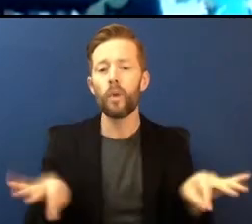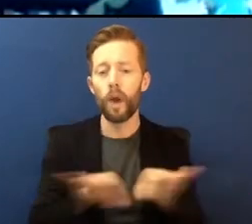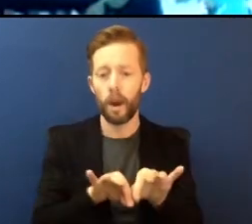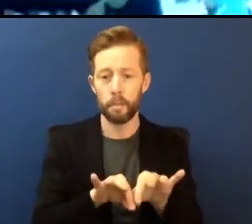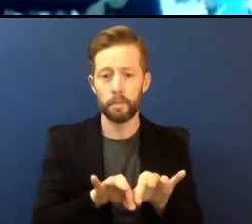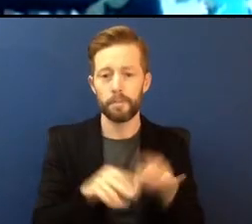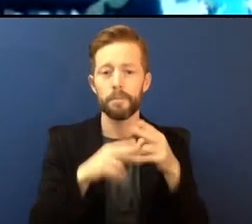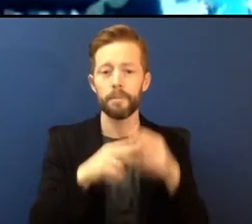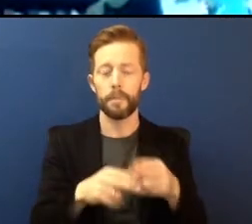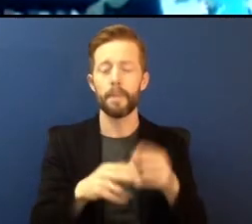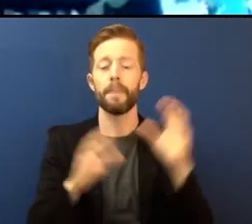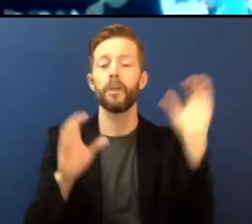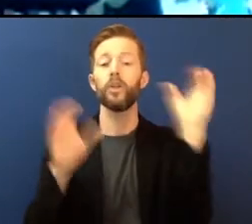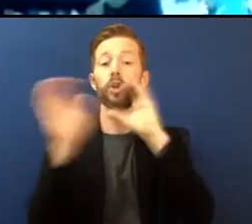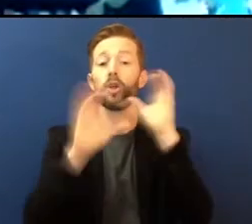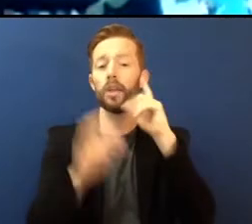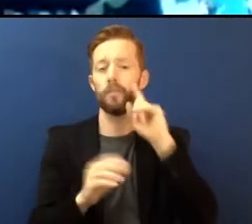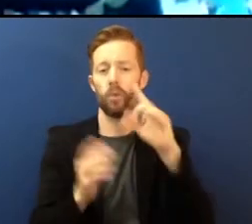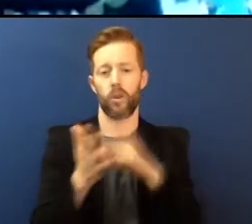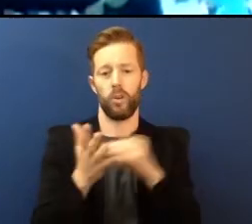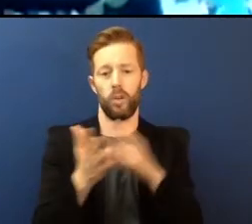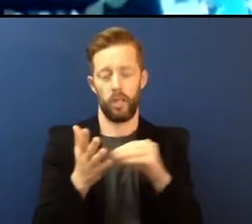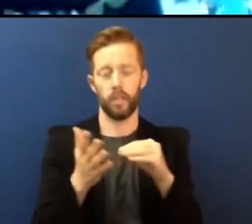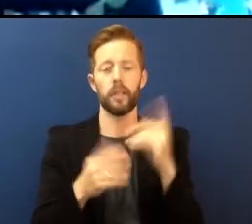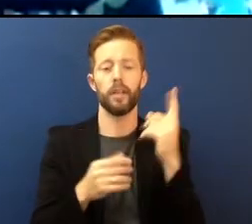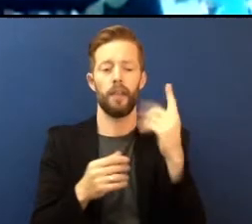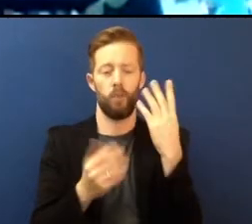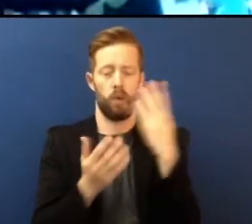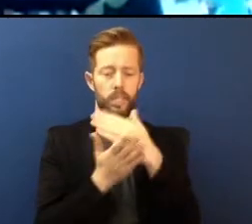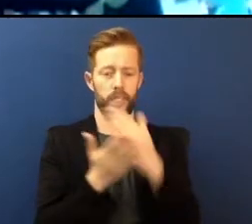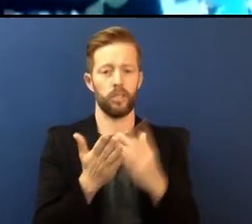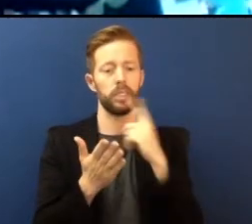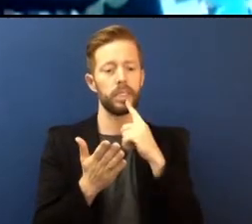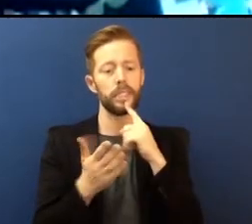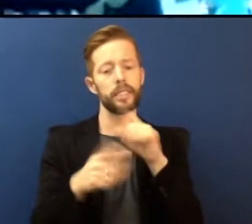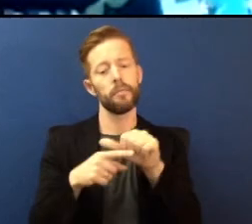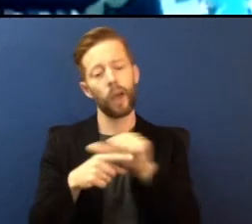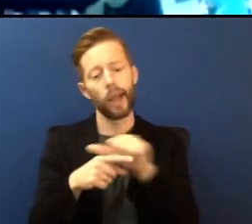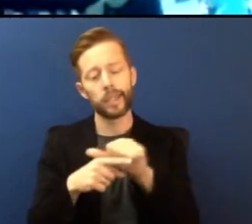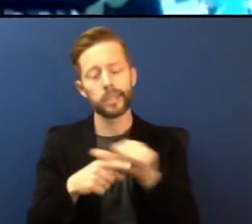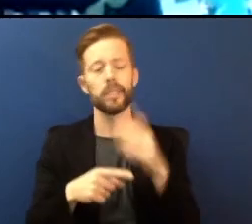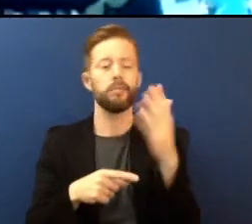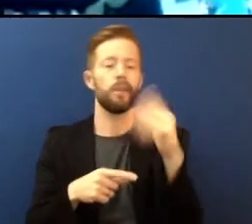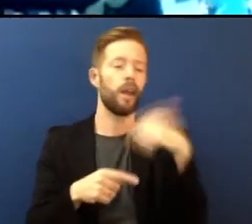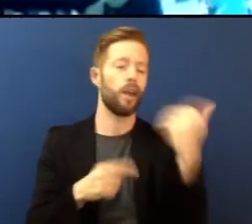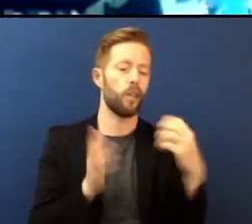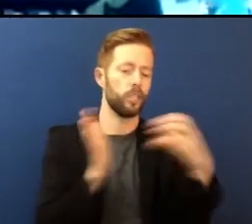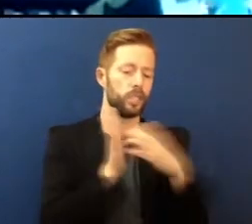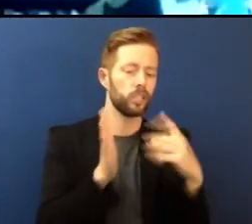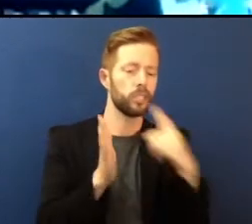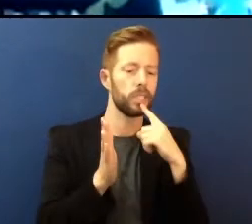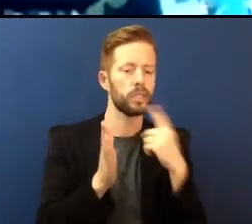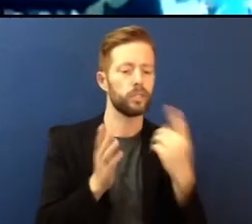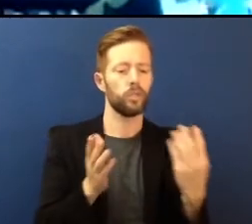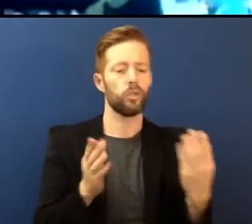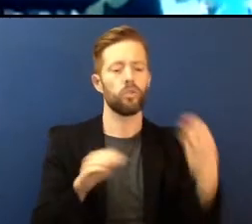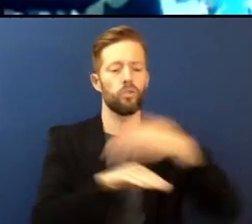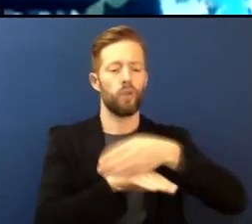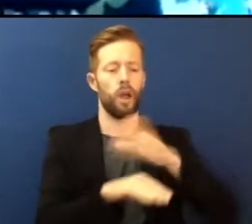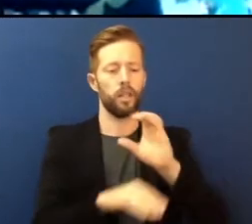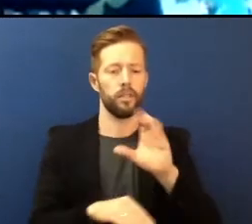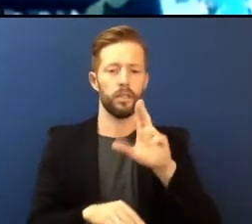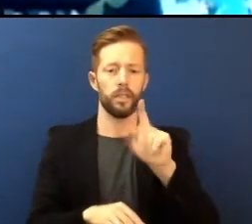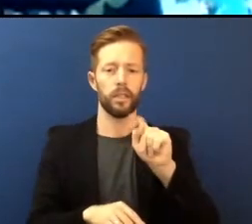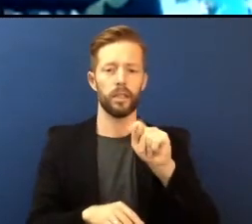going to give you this form that we have that's called Looking for Learning, that has a section that says practices, another section that says